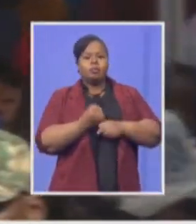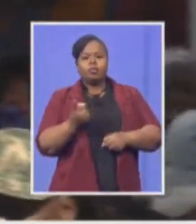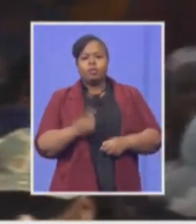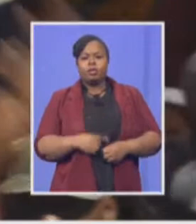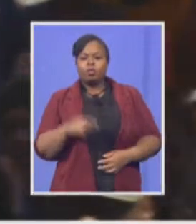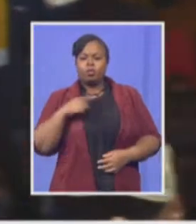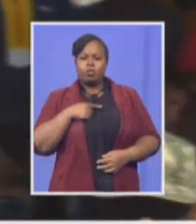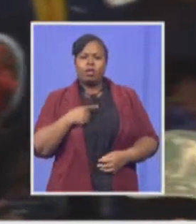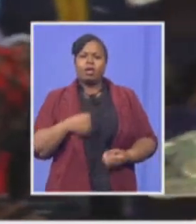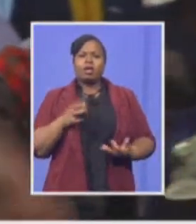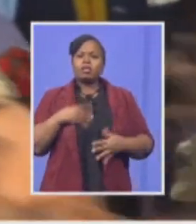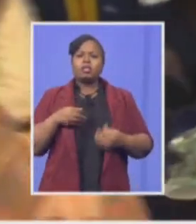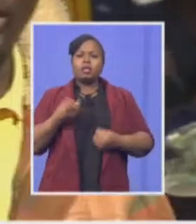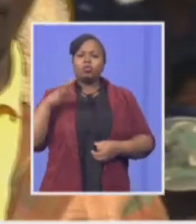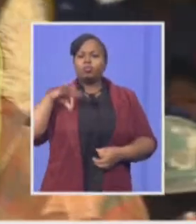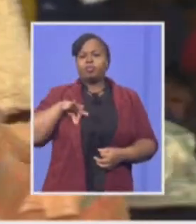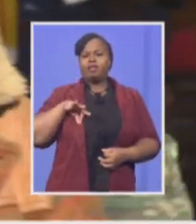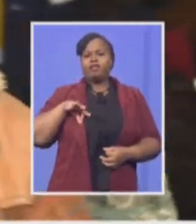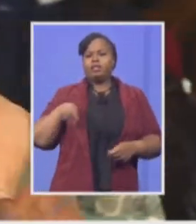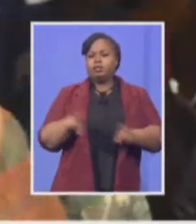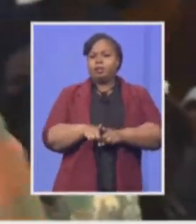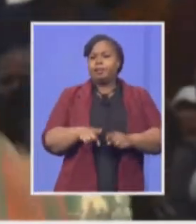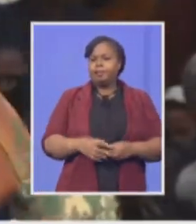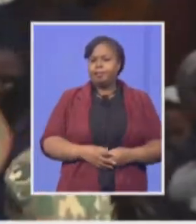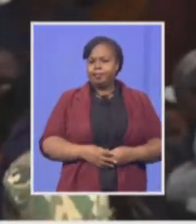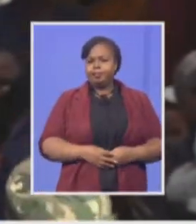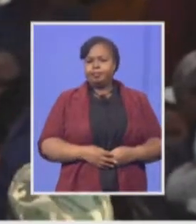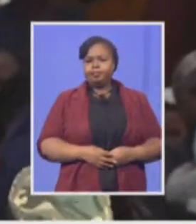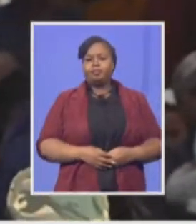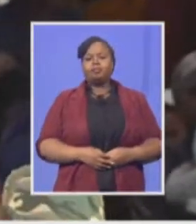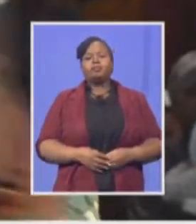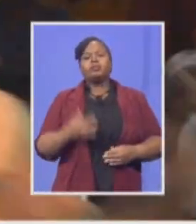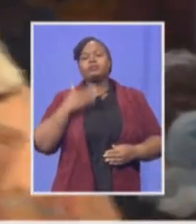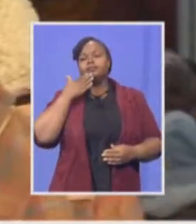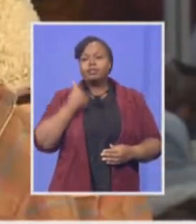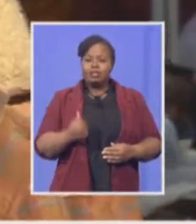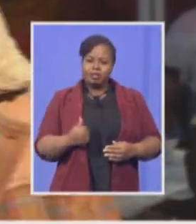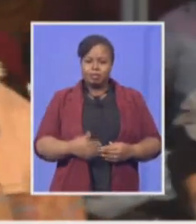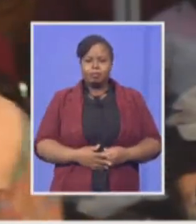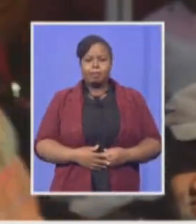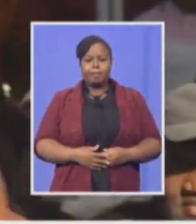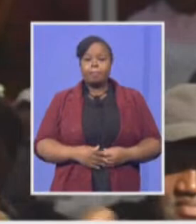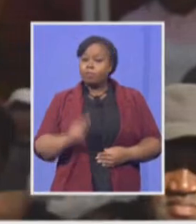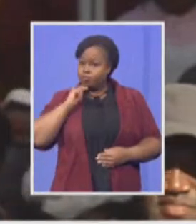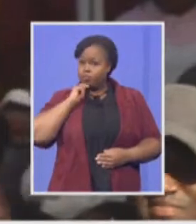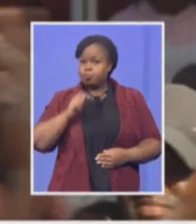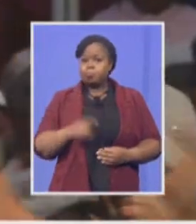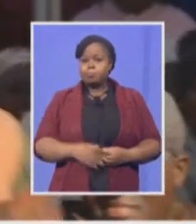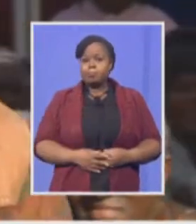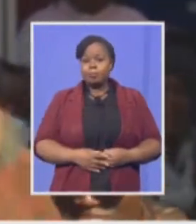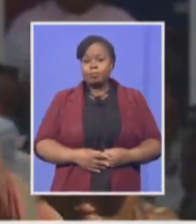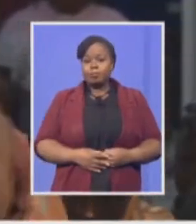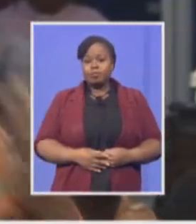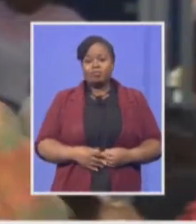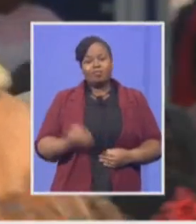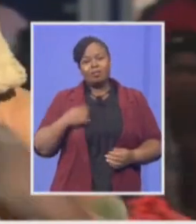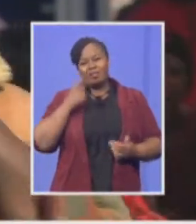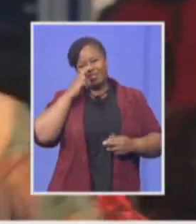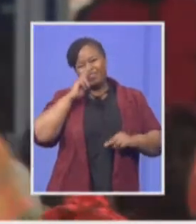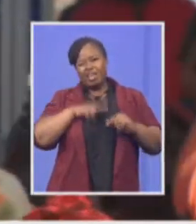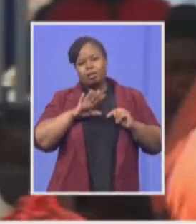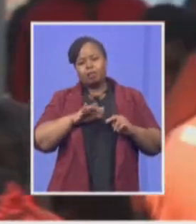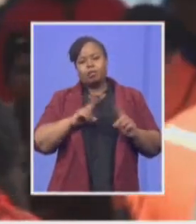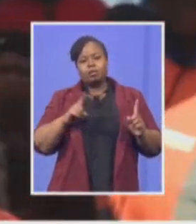abafowabo baphuza itiye bonke badla amagwinya bonke besicela iqiniso ungazwakala kuhlekisa kodwa iqiniso